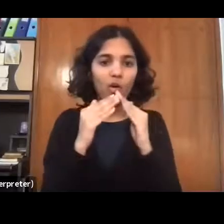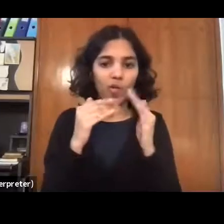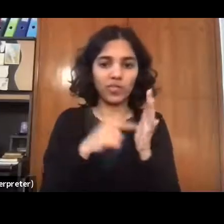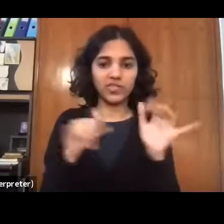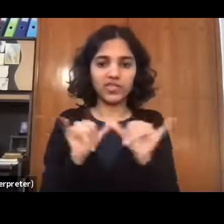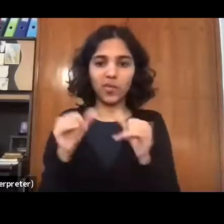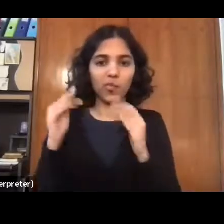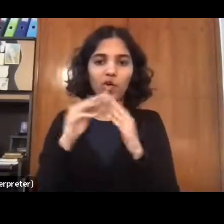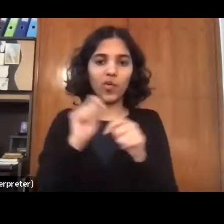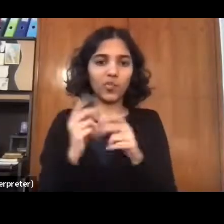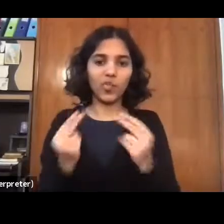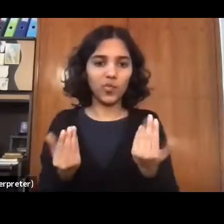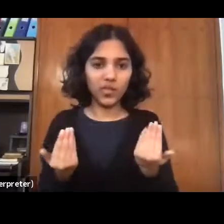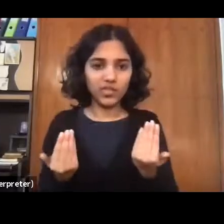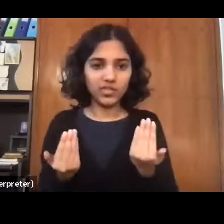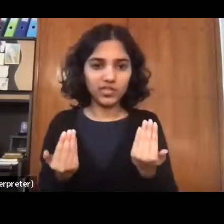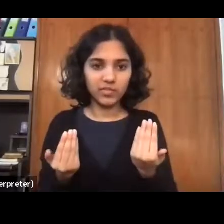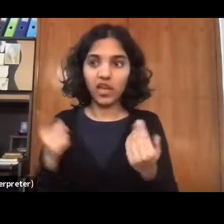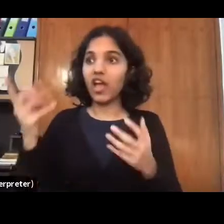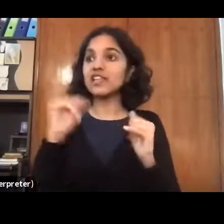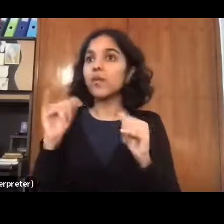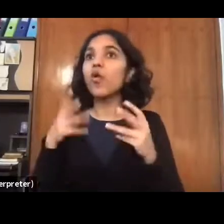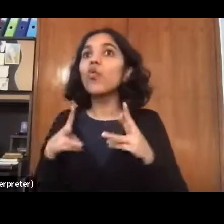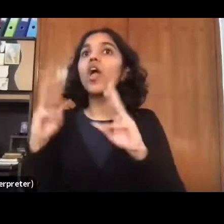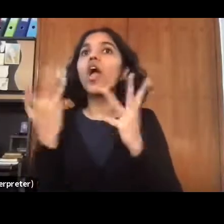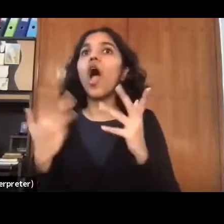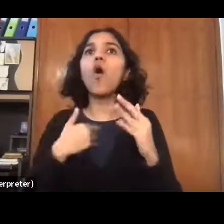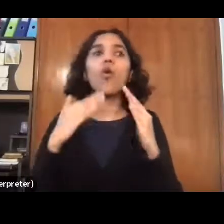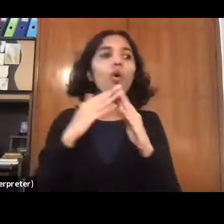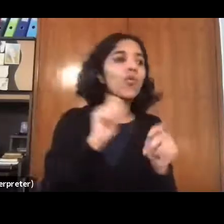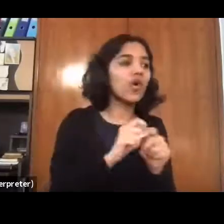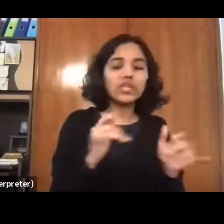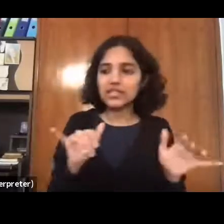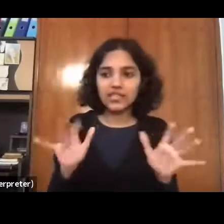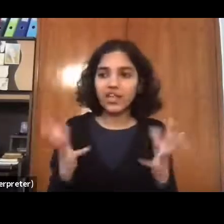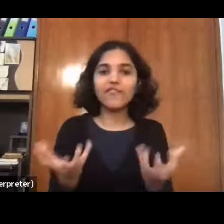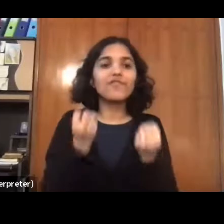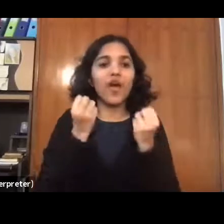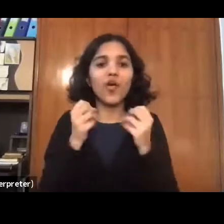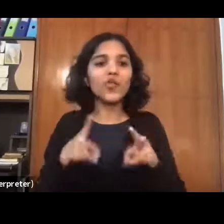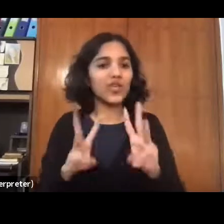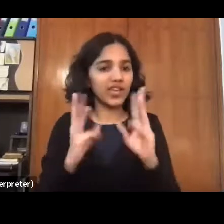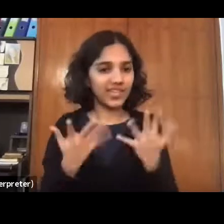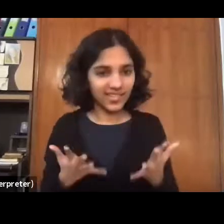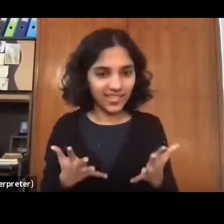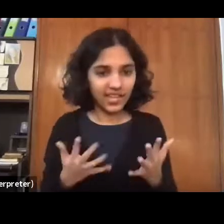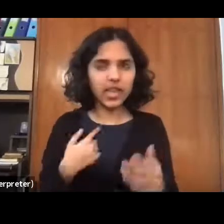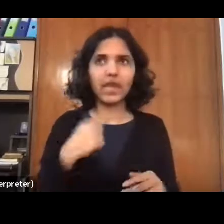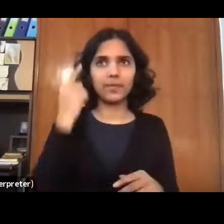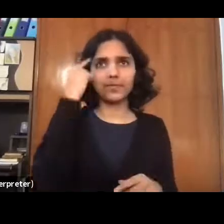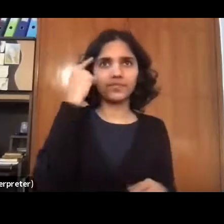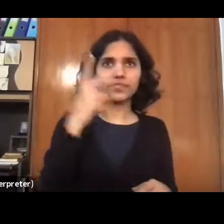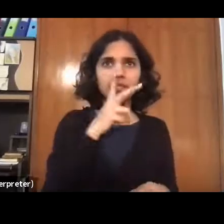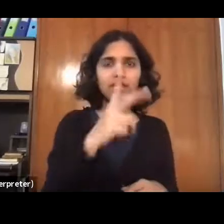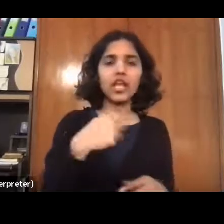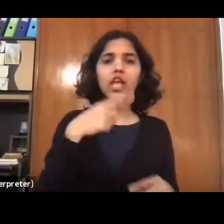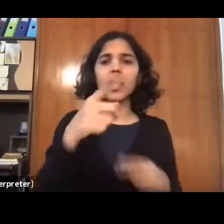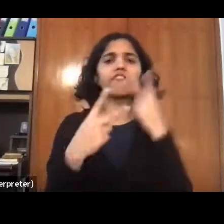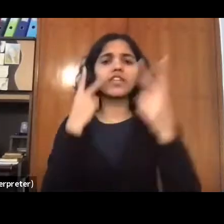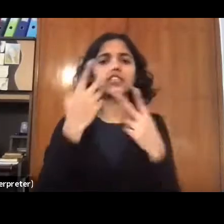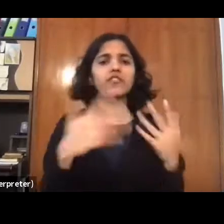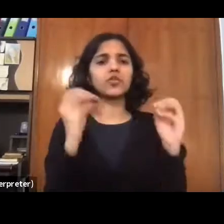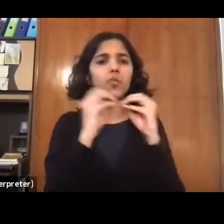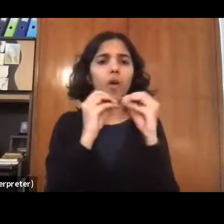or they haven't still found a way to function in such environment. I can only remember a visit to Mumbai where